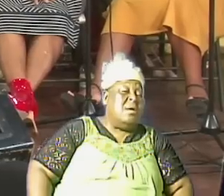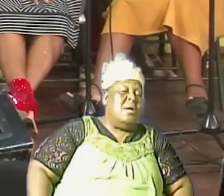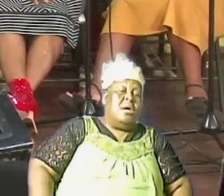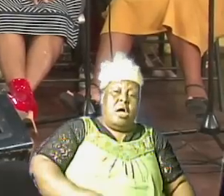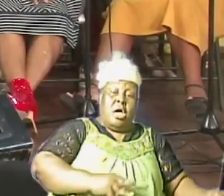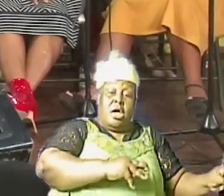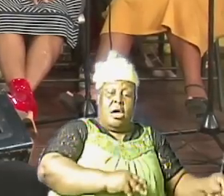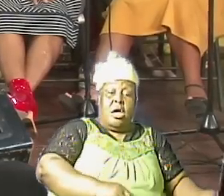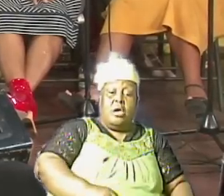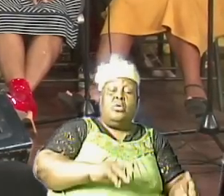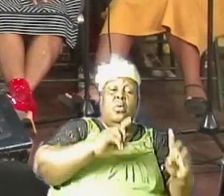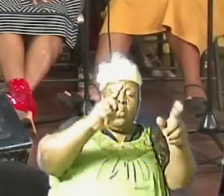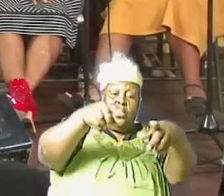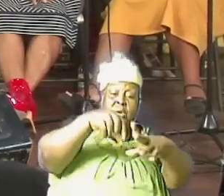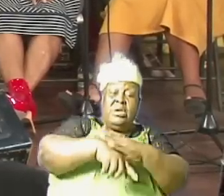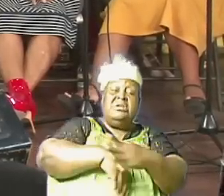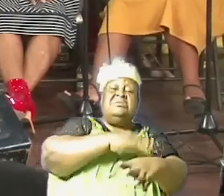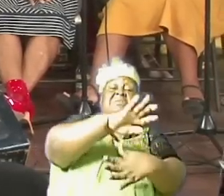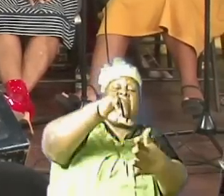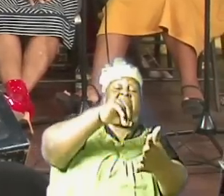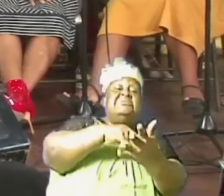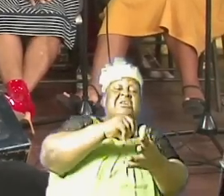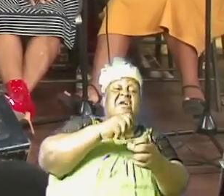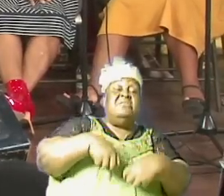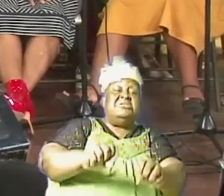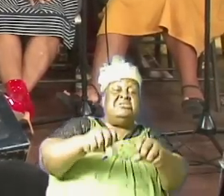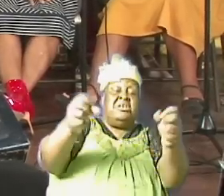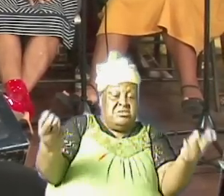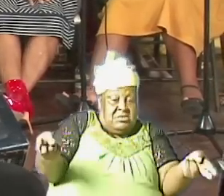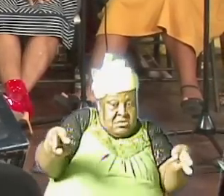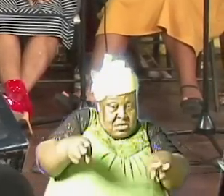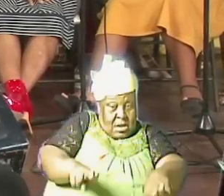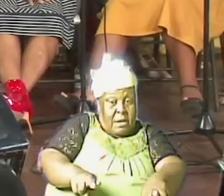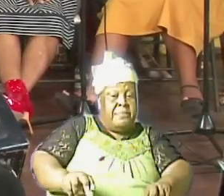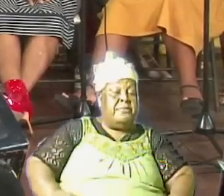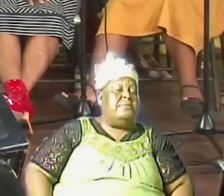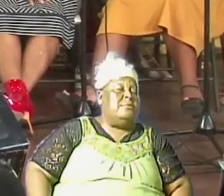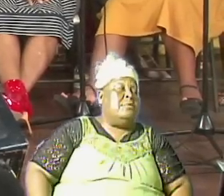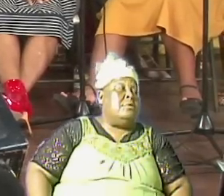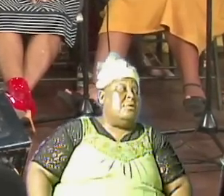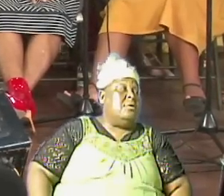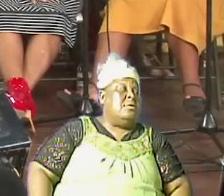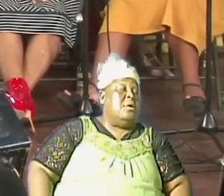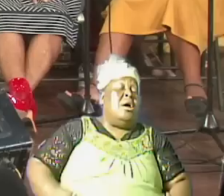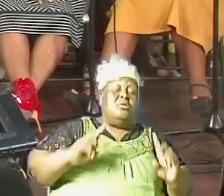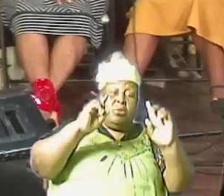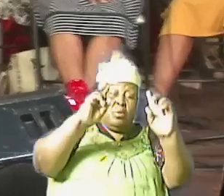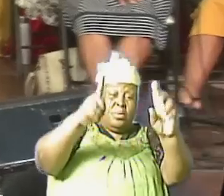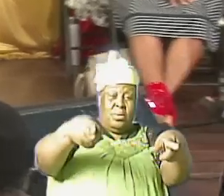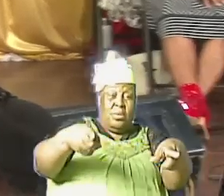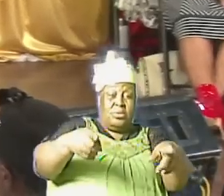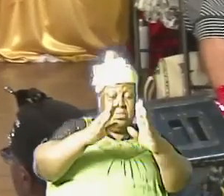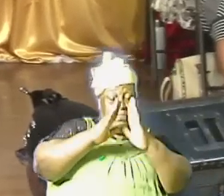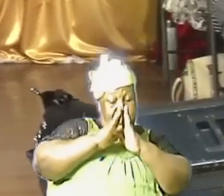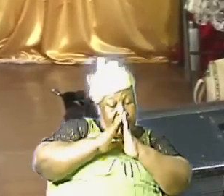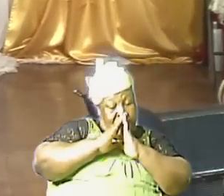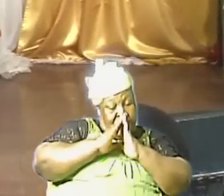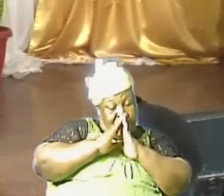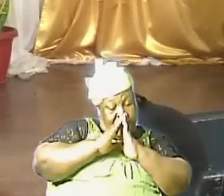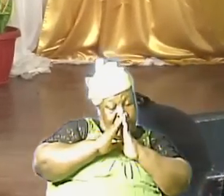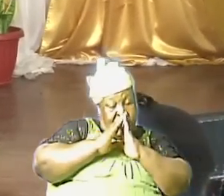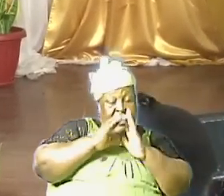And be cast in the midst of the sea. And it happened. And he went down to